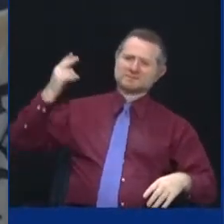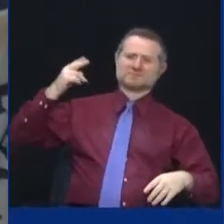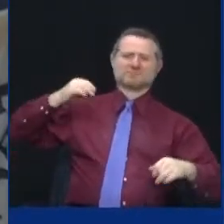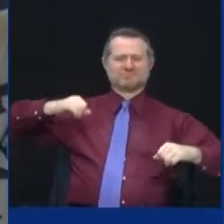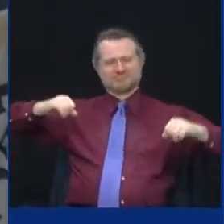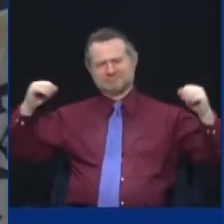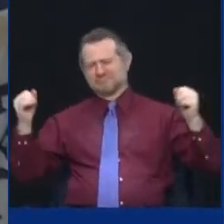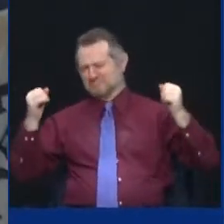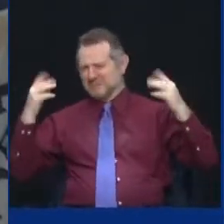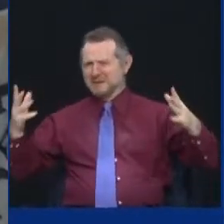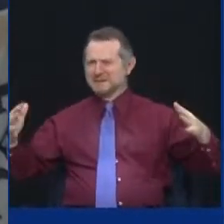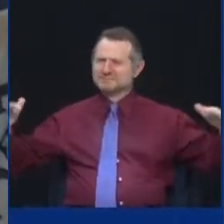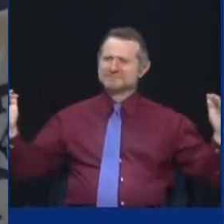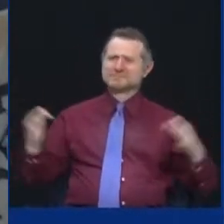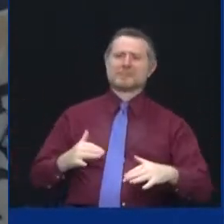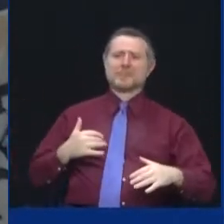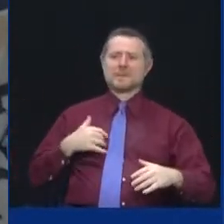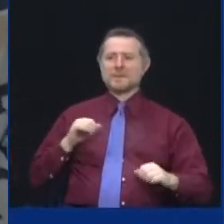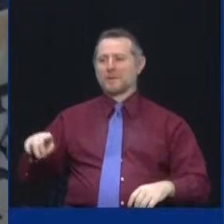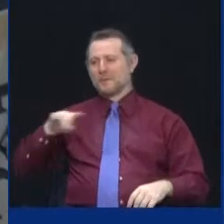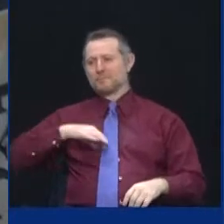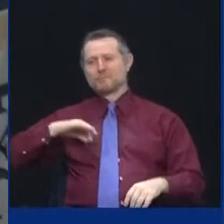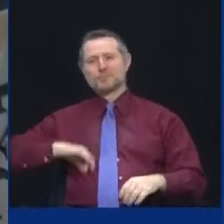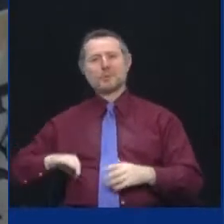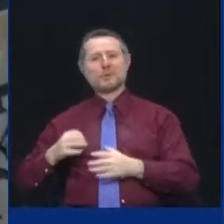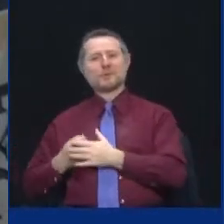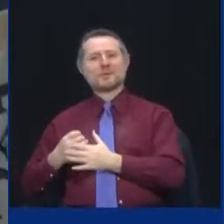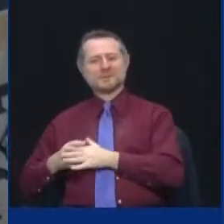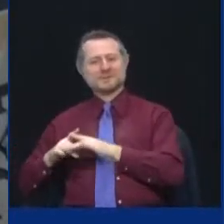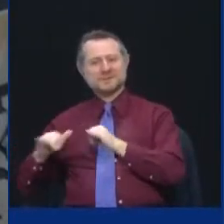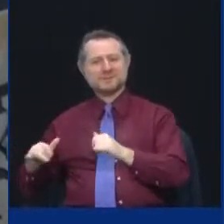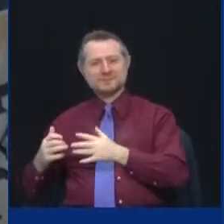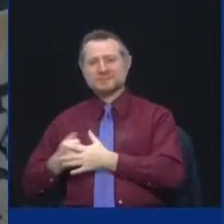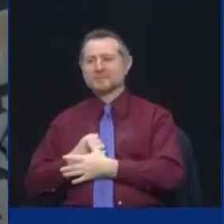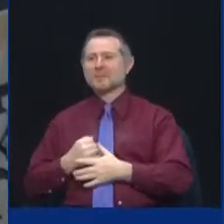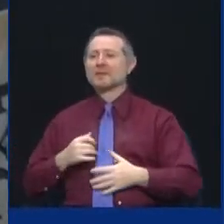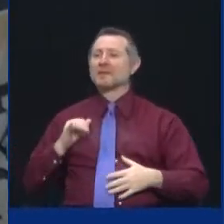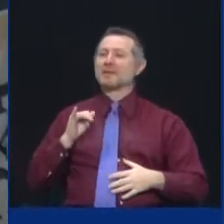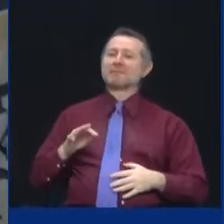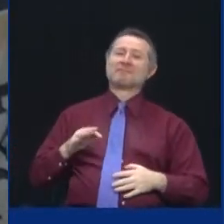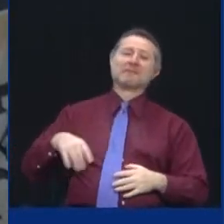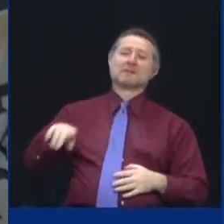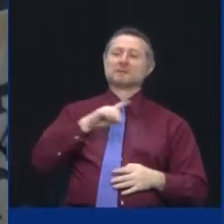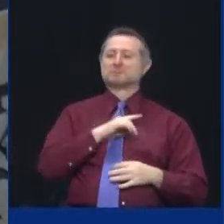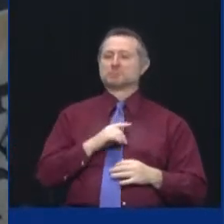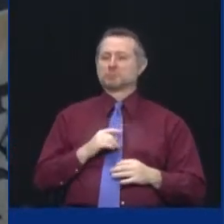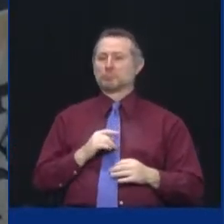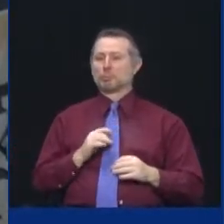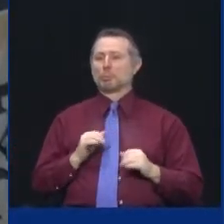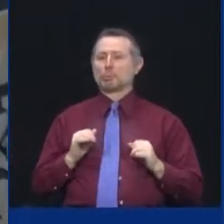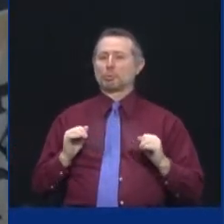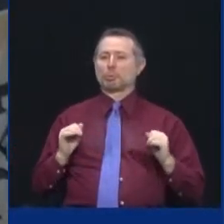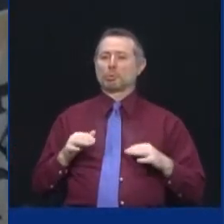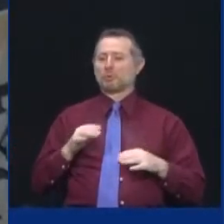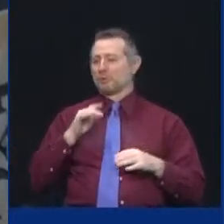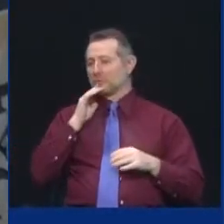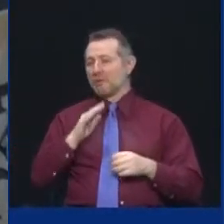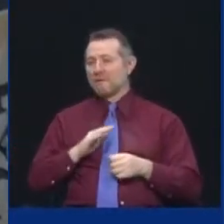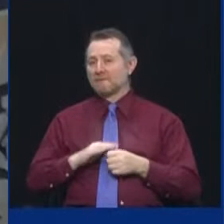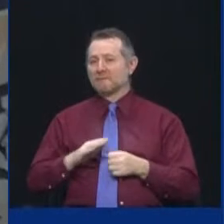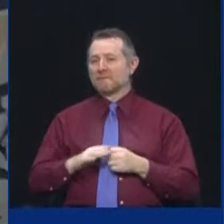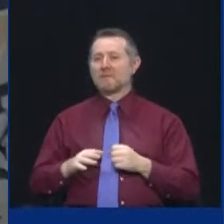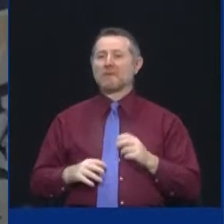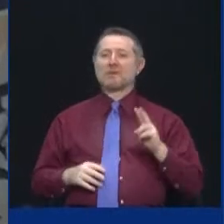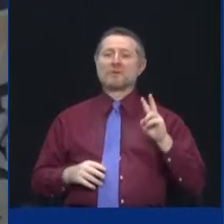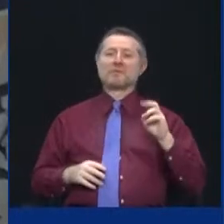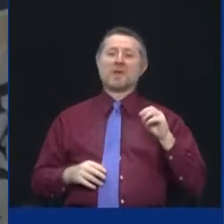that makes it economic. If you can't bring in enough people, then the vendors don't